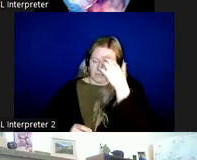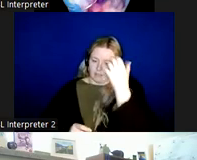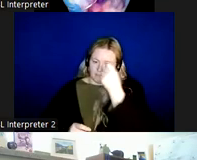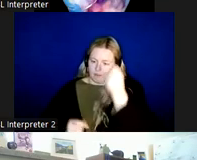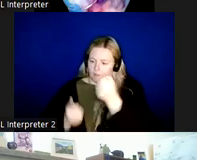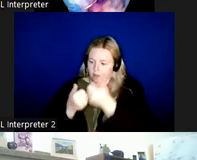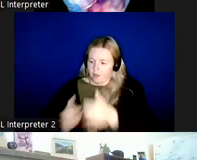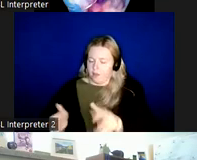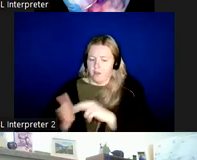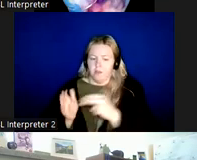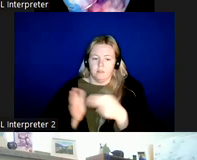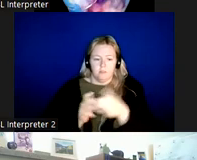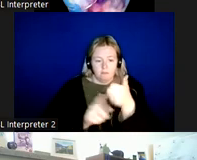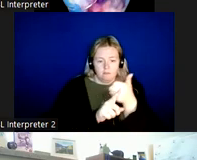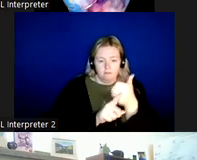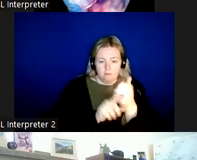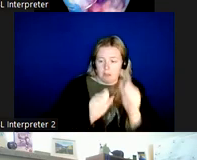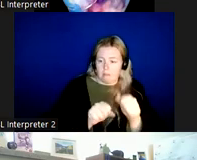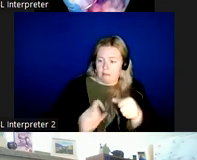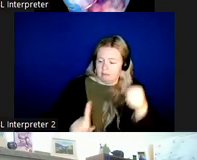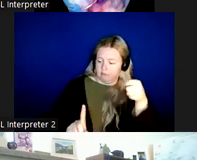what may trigger their memory on a certain day or,